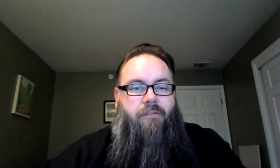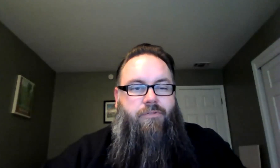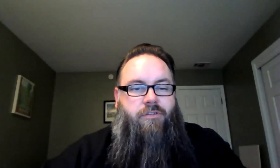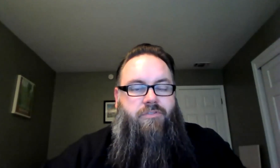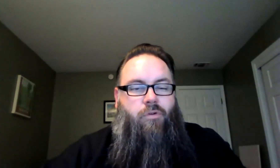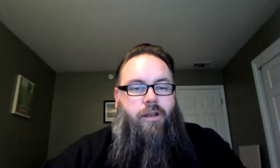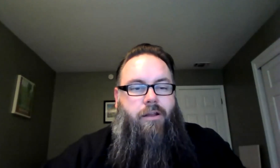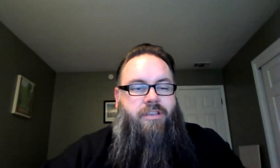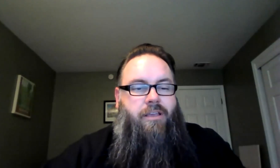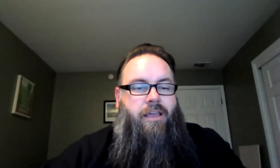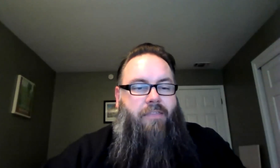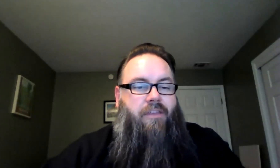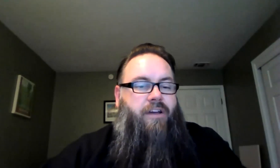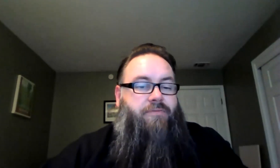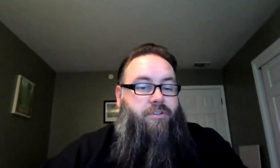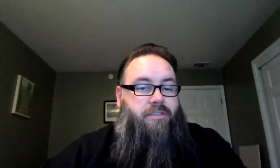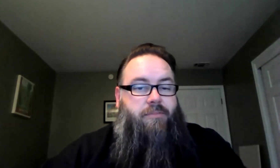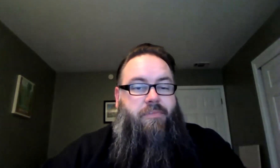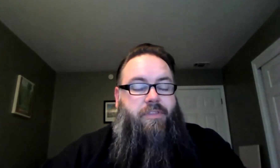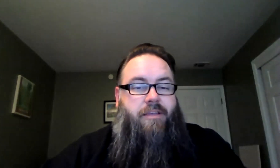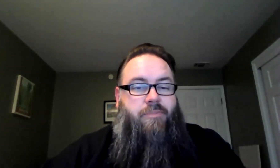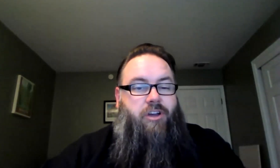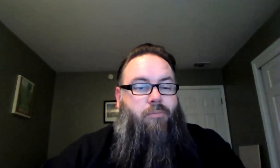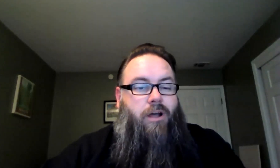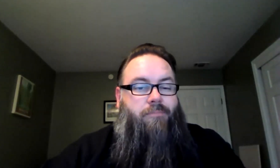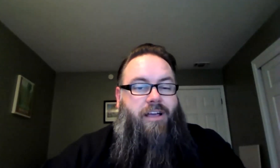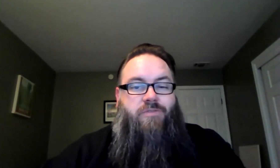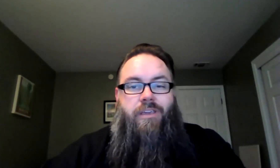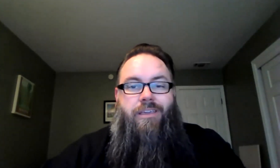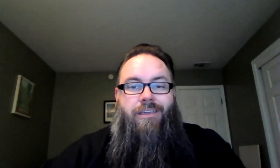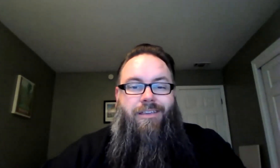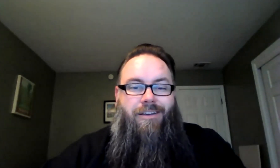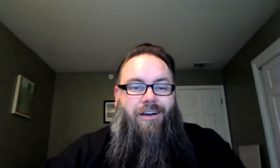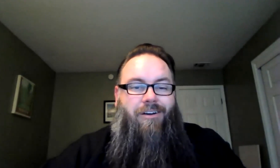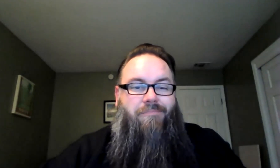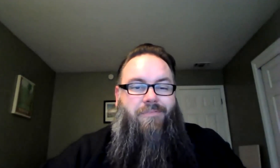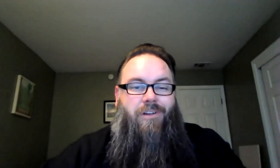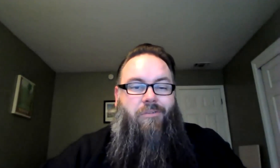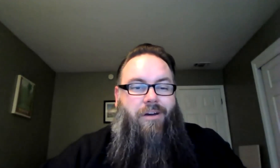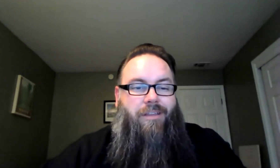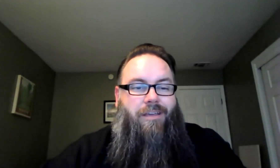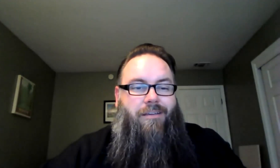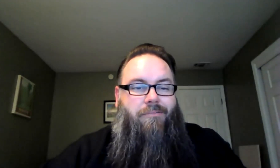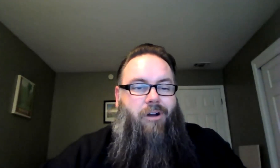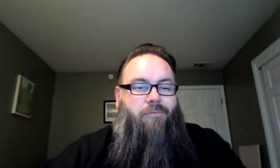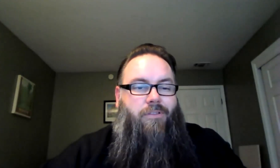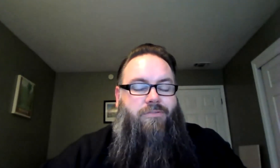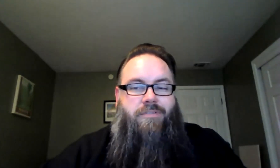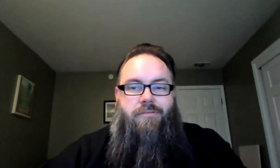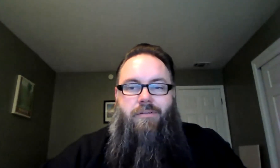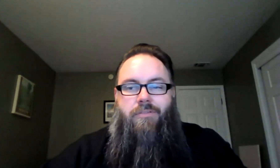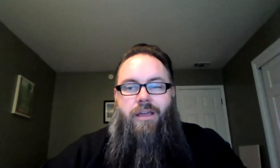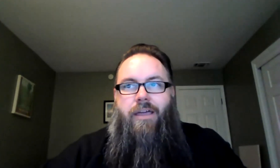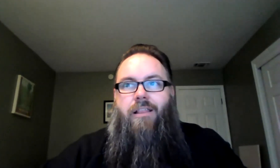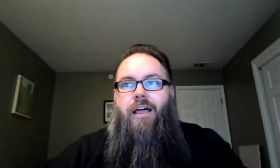able to have for service coordinators, and then vice versa. Some of the things that Michelle brought up last week, you know, about offering